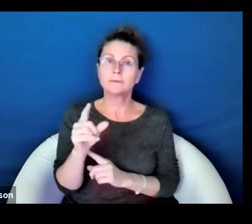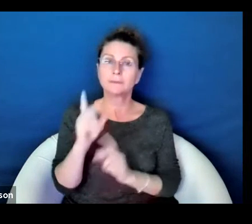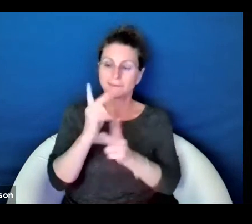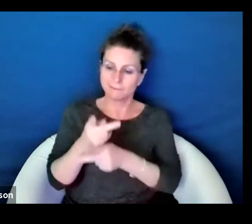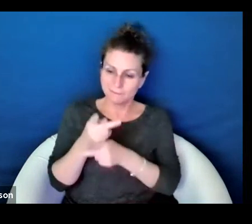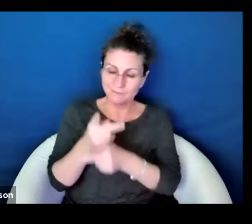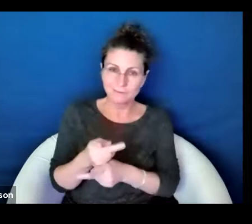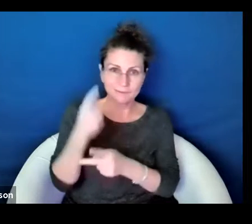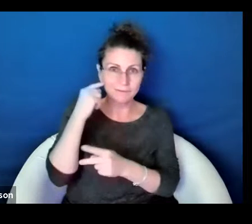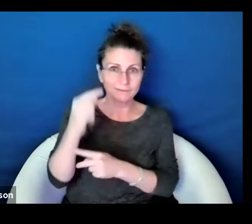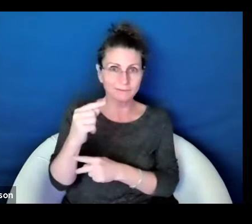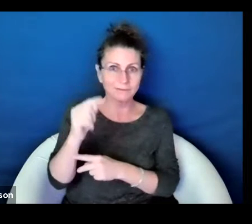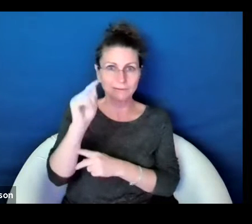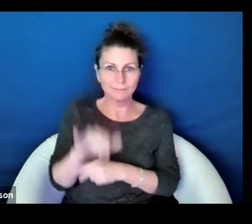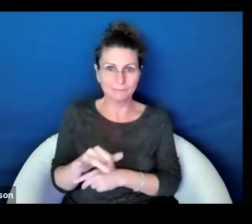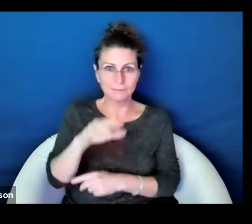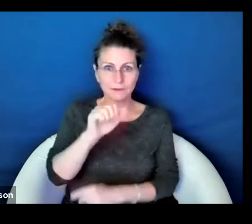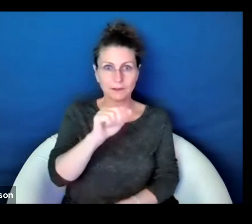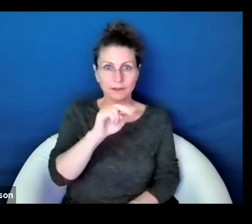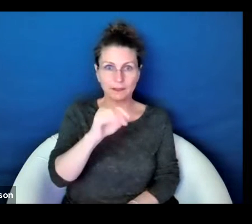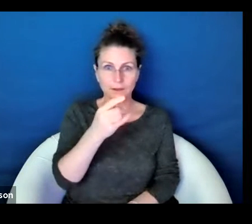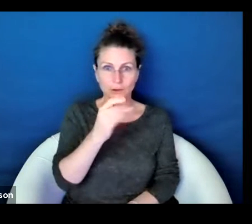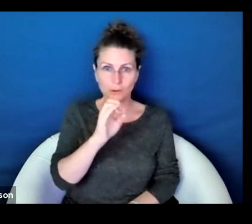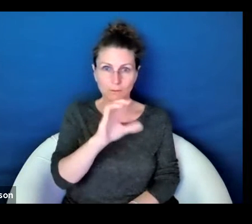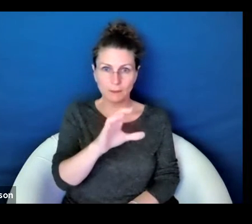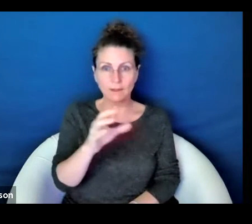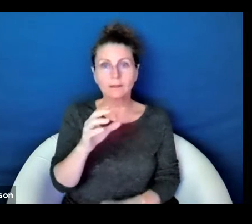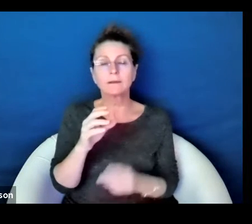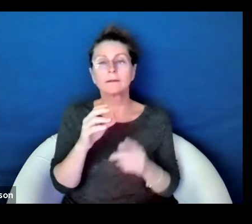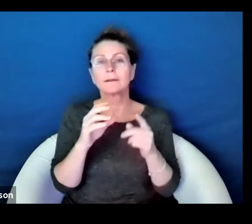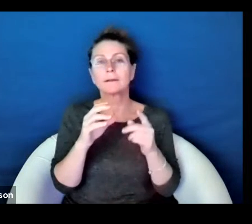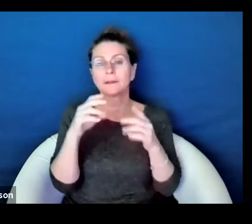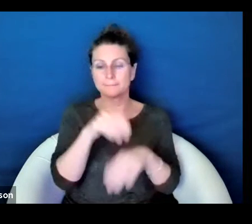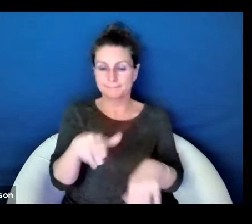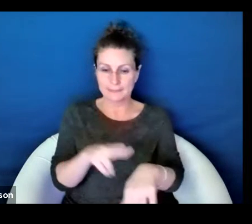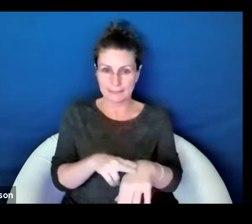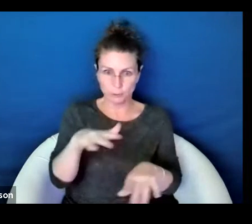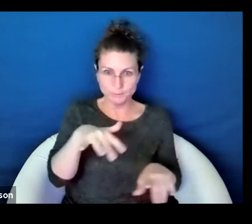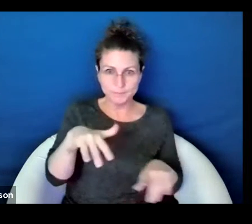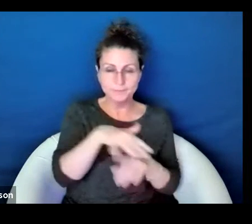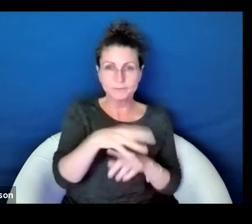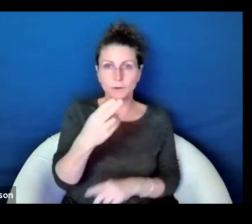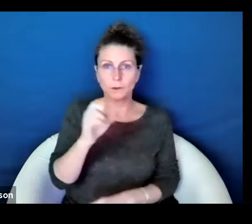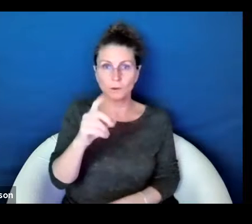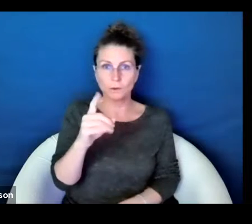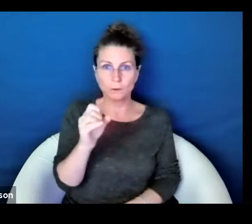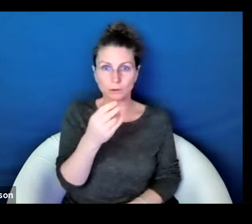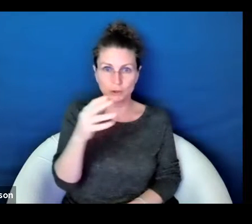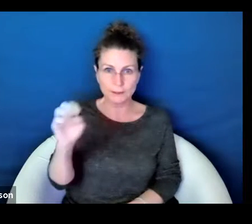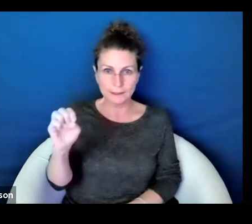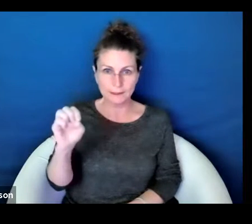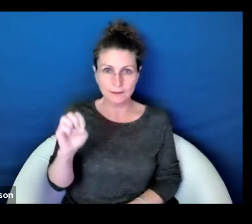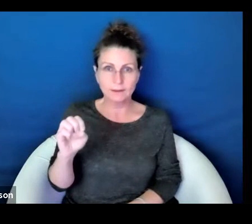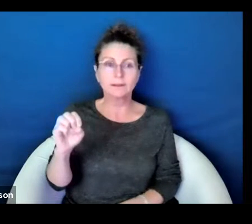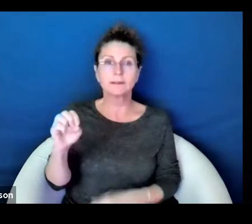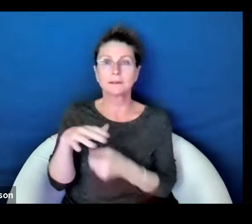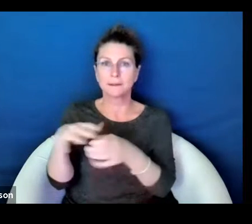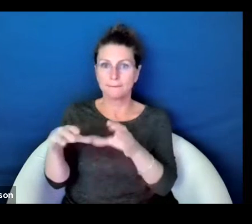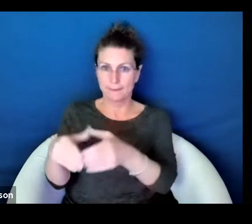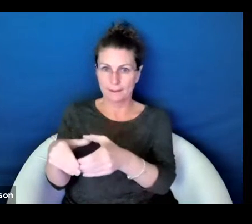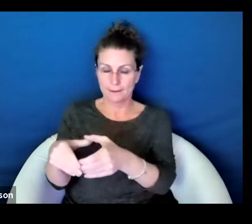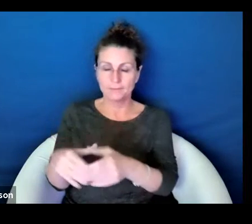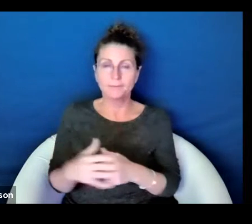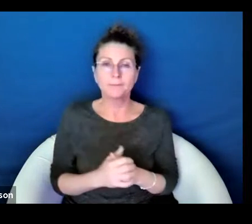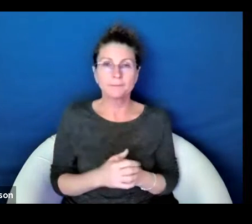caretaken by the Anishinaabe Nation, the Haudenosaunee Confederacy, and